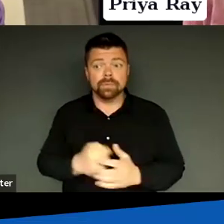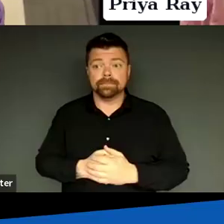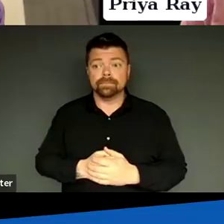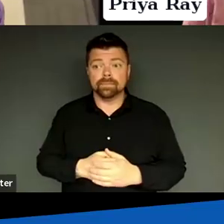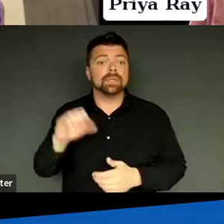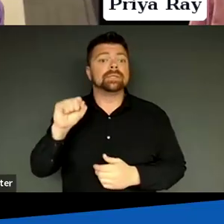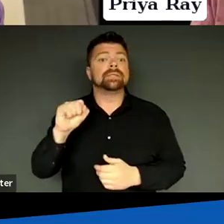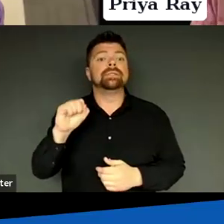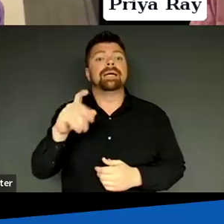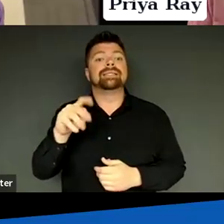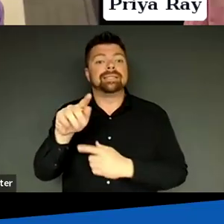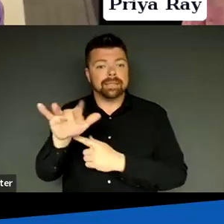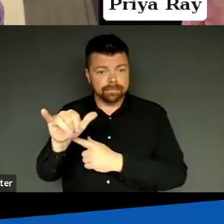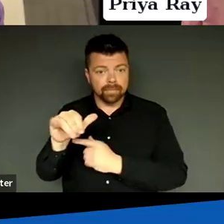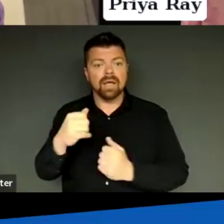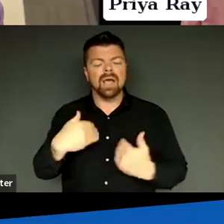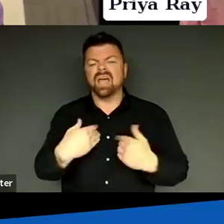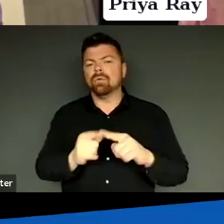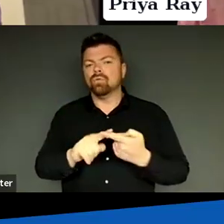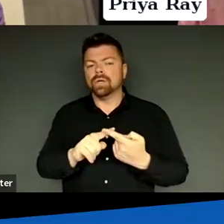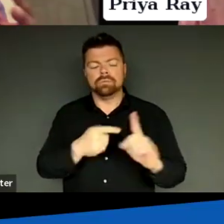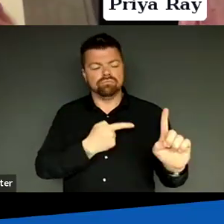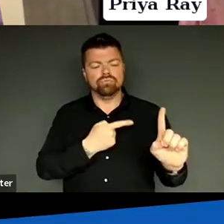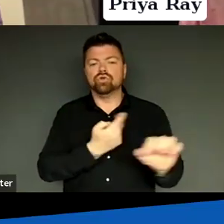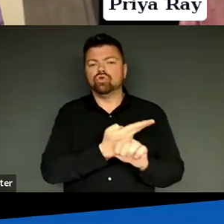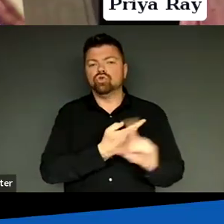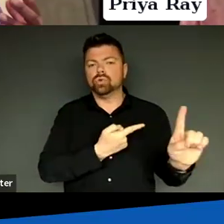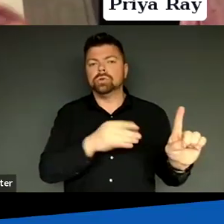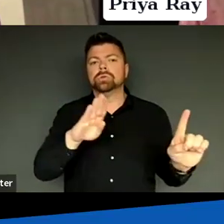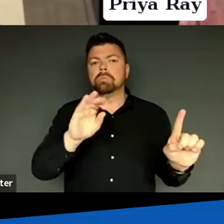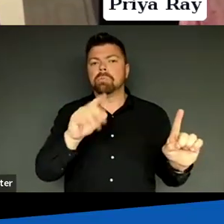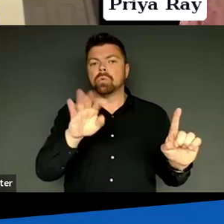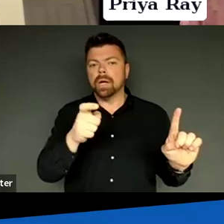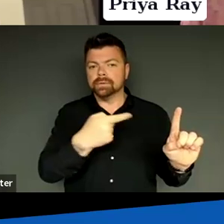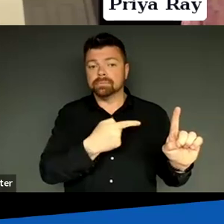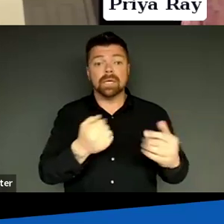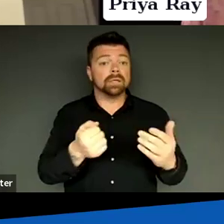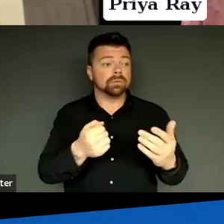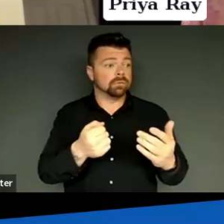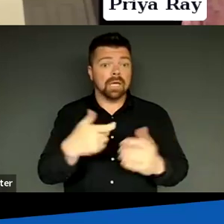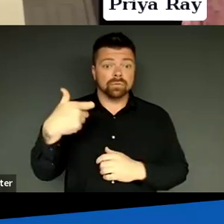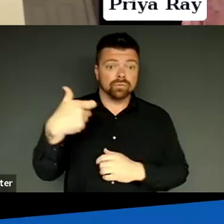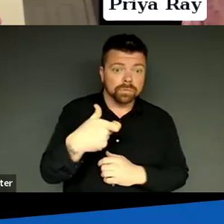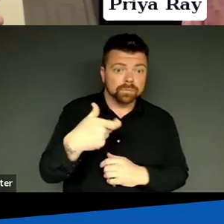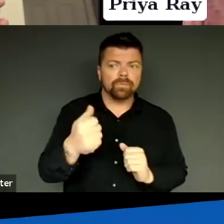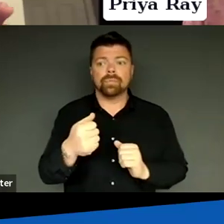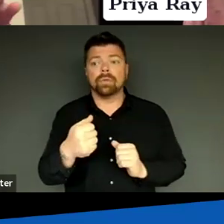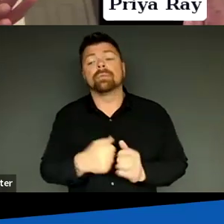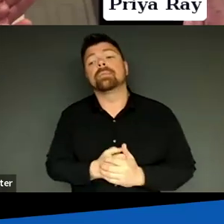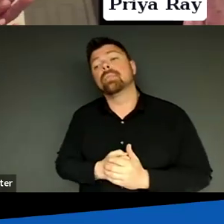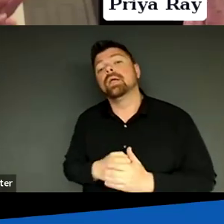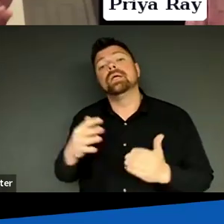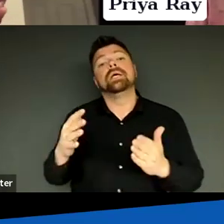is using Botox for spasticity. Sometimes they even give you the